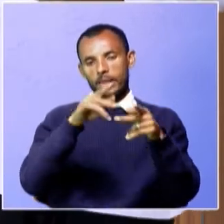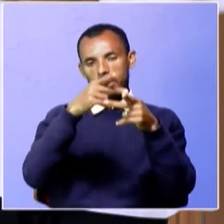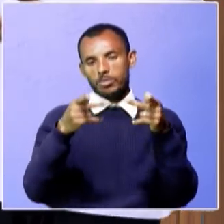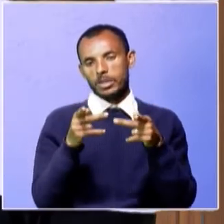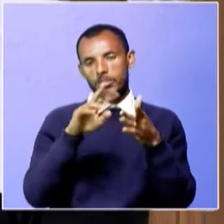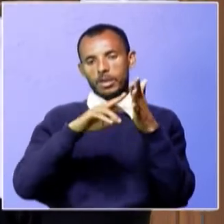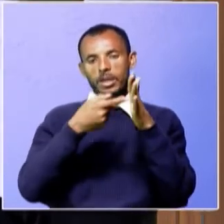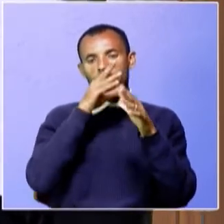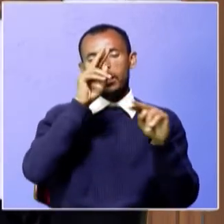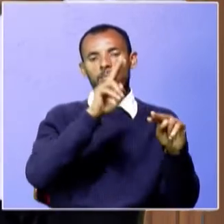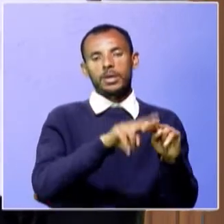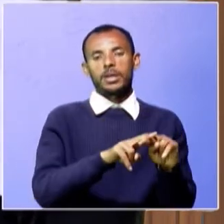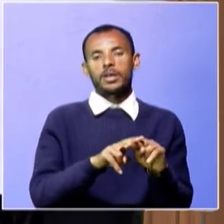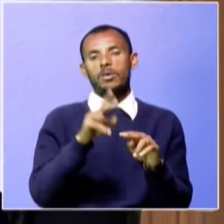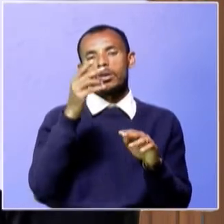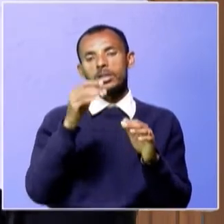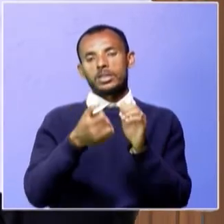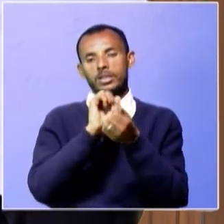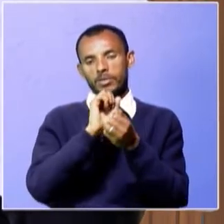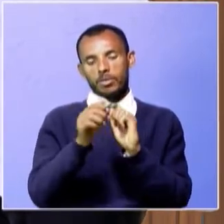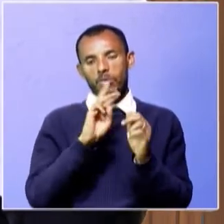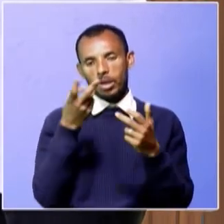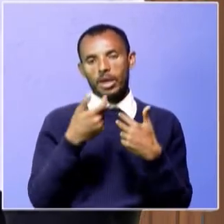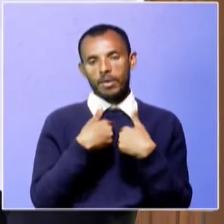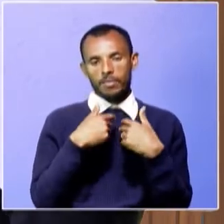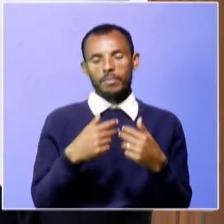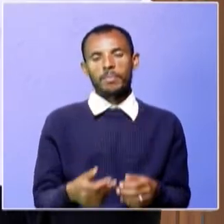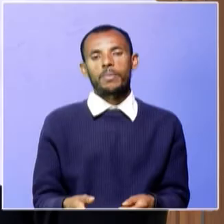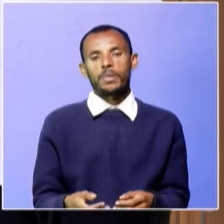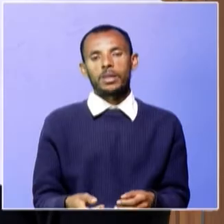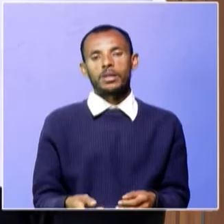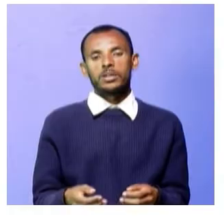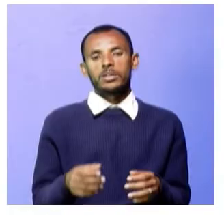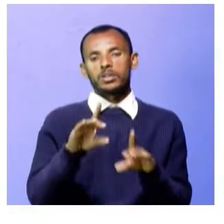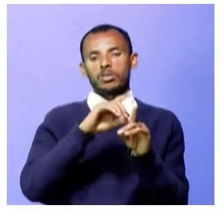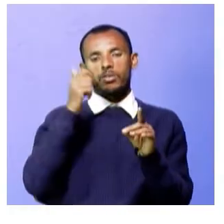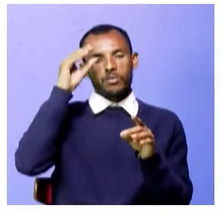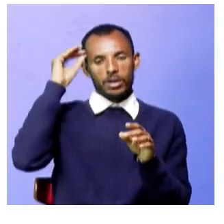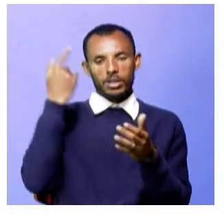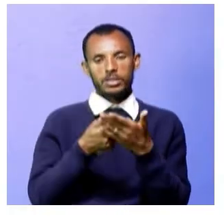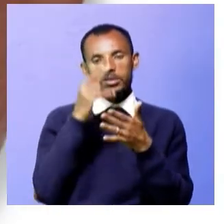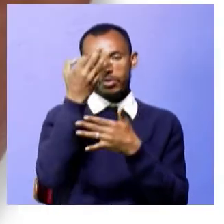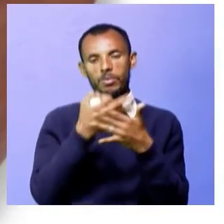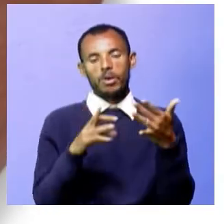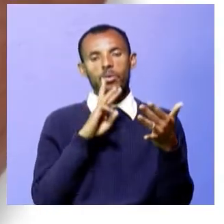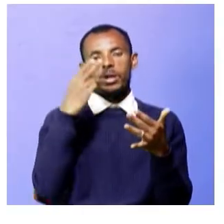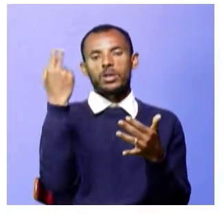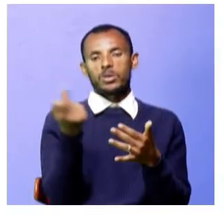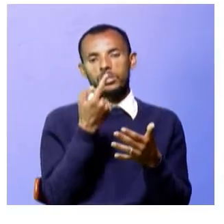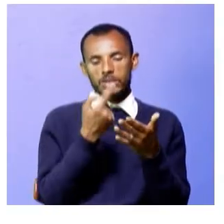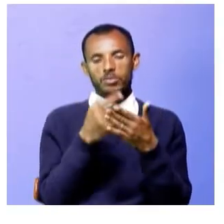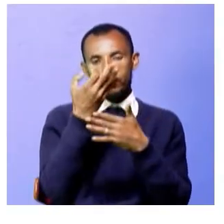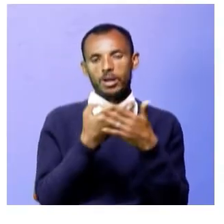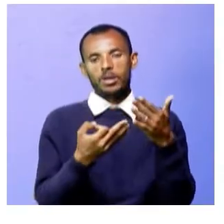mean, depending on the scenario that we have, right? So don't forget this formula. We will apply this formula